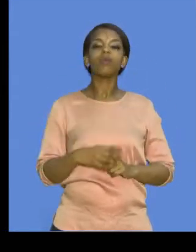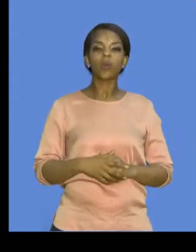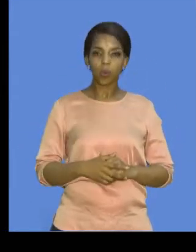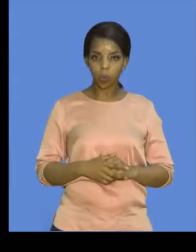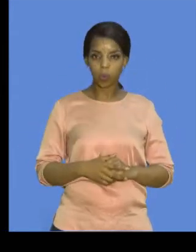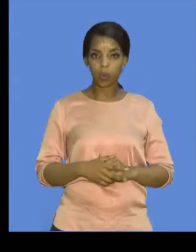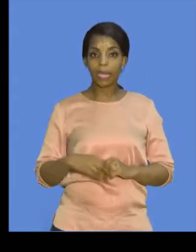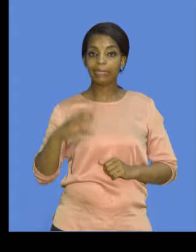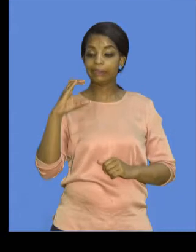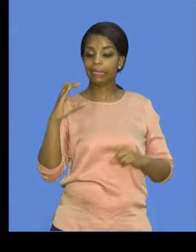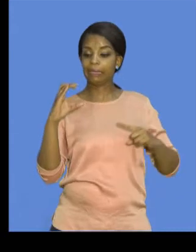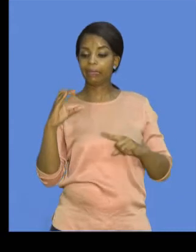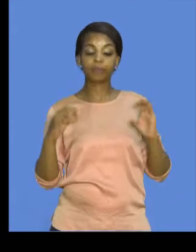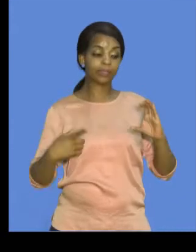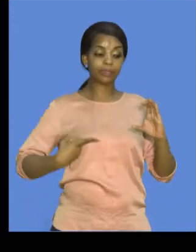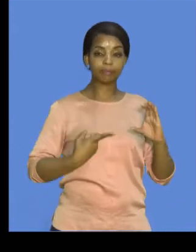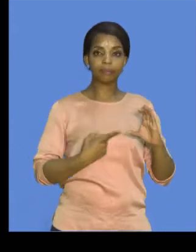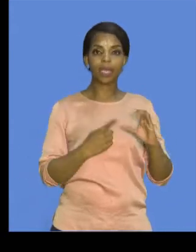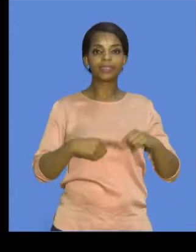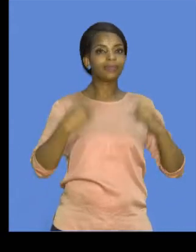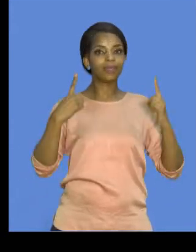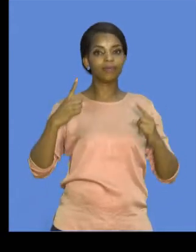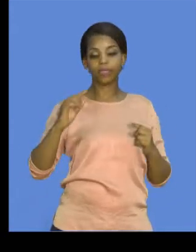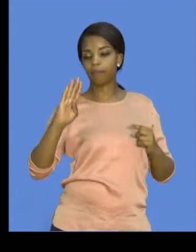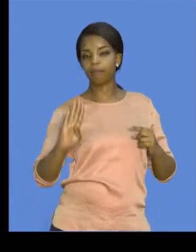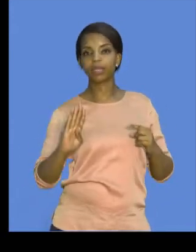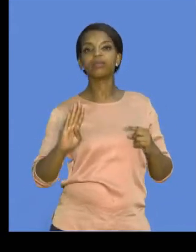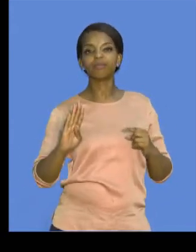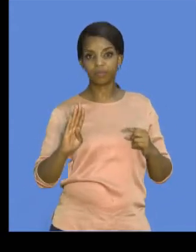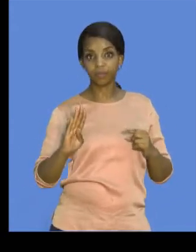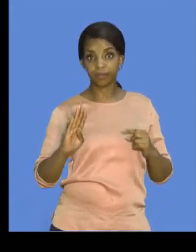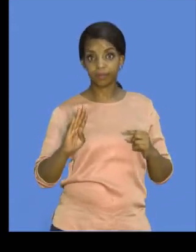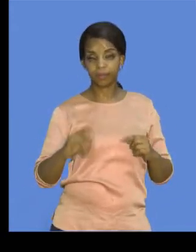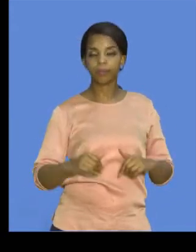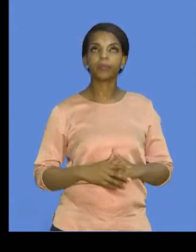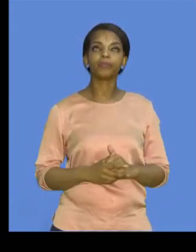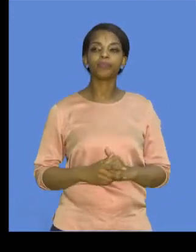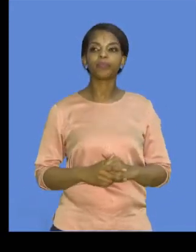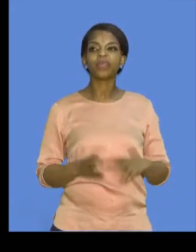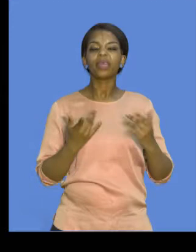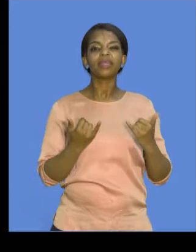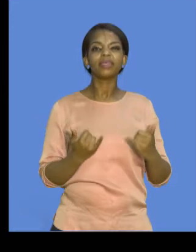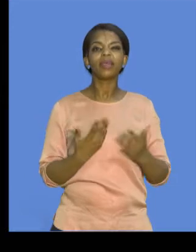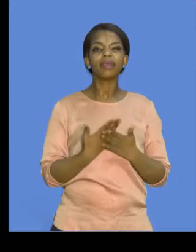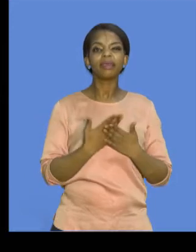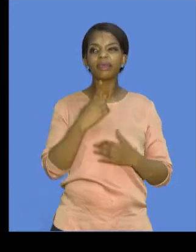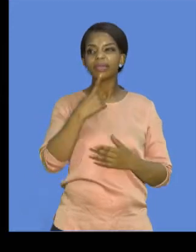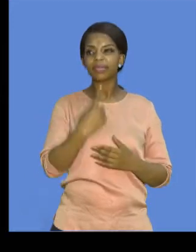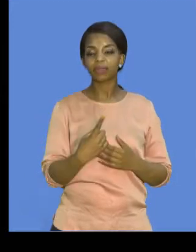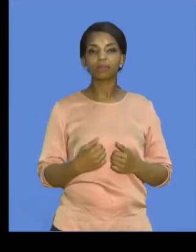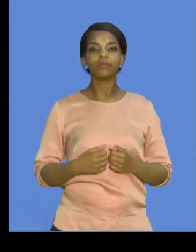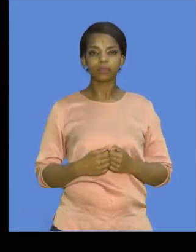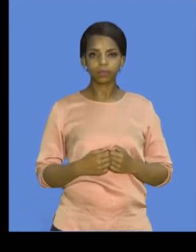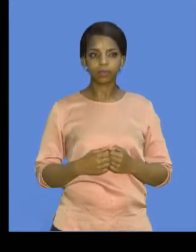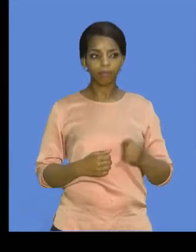different from B, whatever the case may be, all right? And then there is a force that B exerts on A,